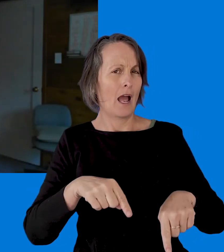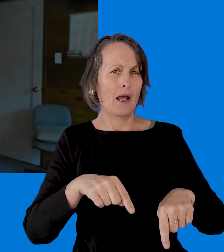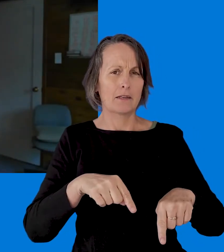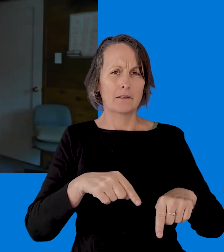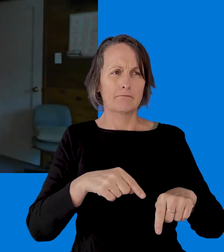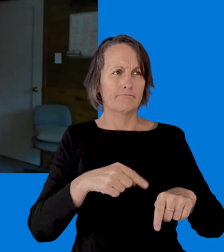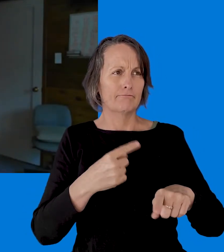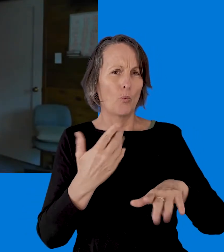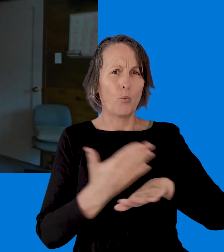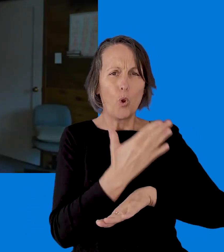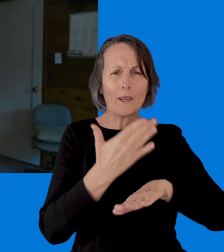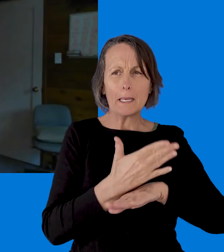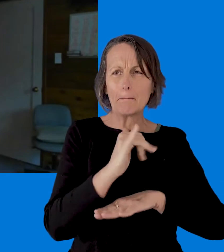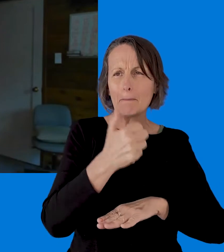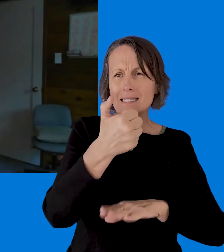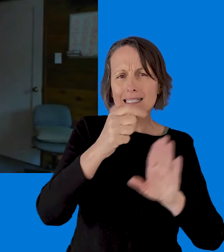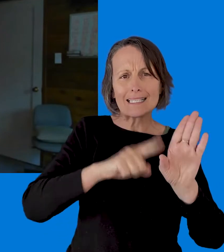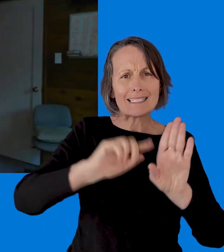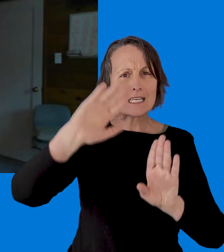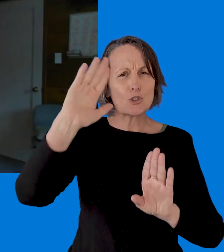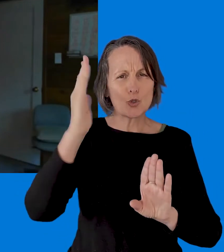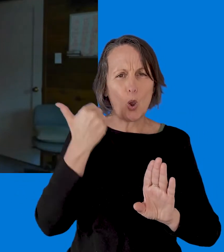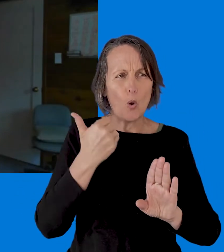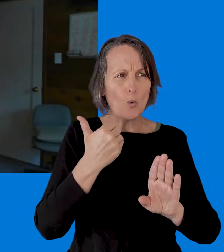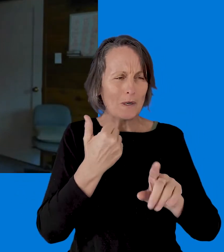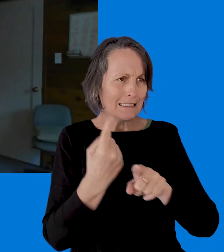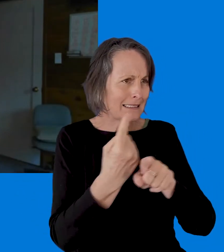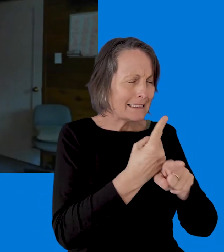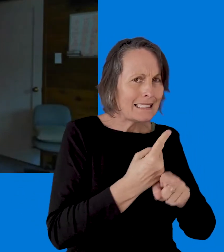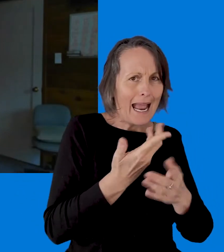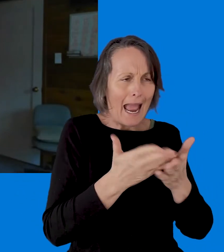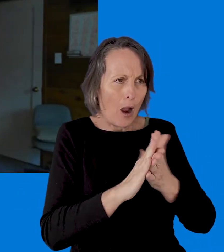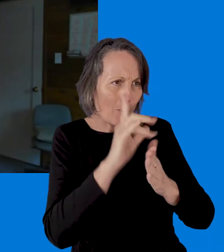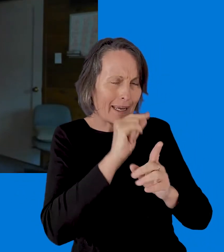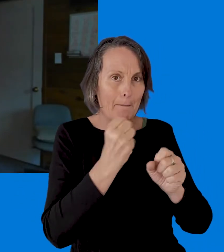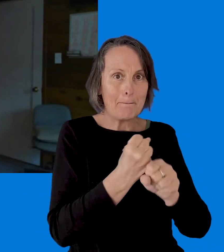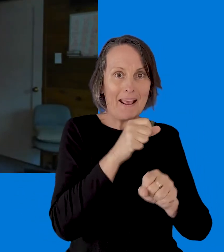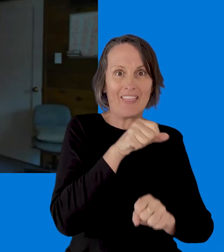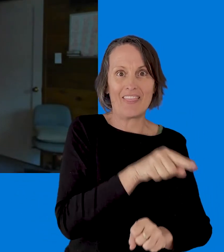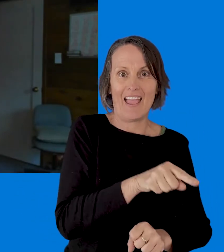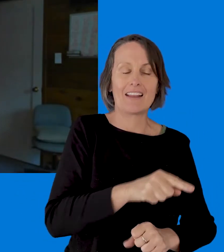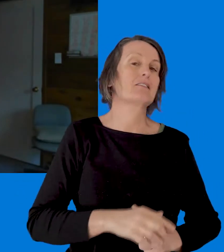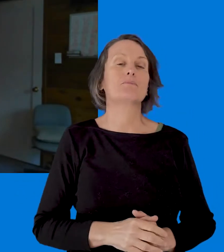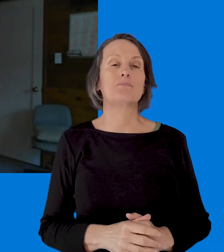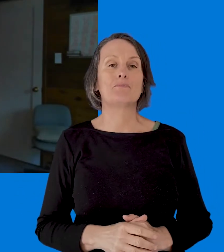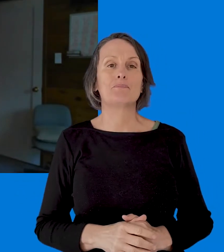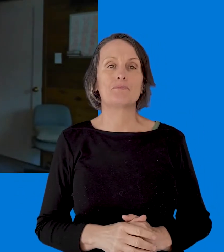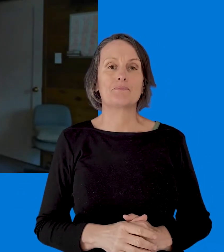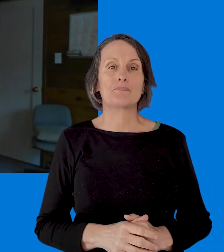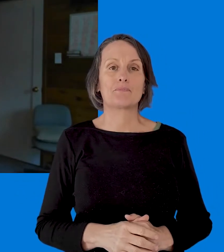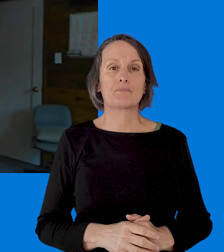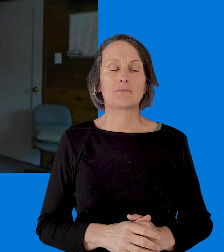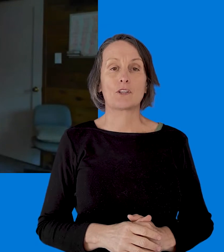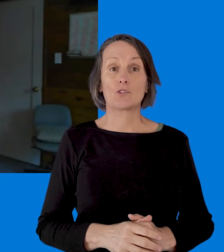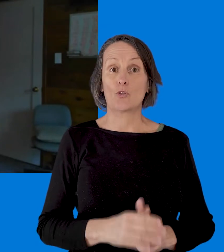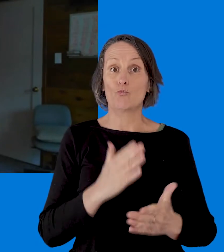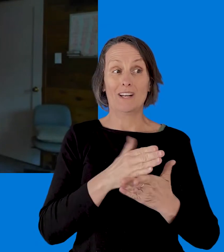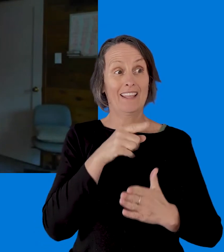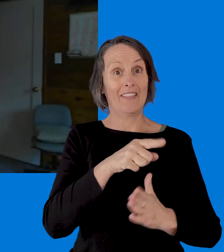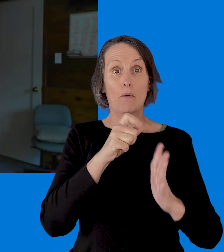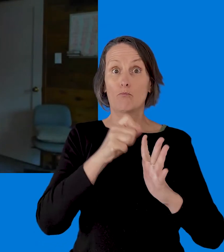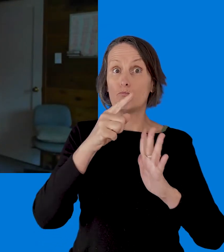we started working on about 6 years ago. It's a little over 6 years ago. It was kind of a what I